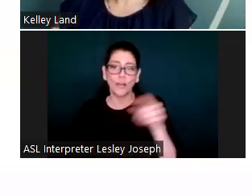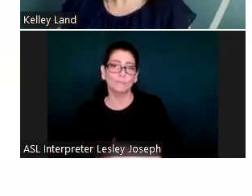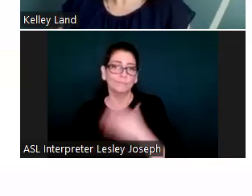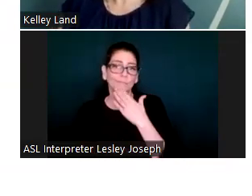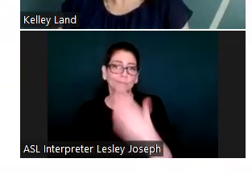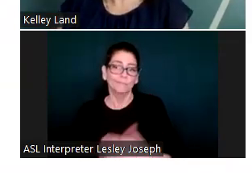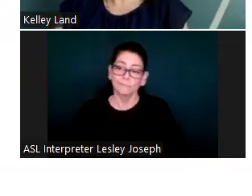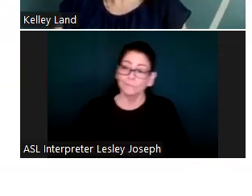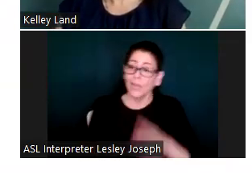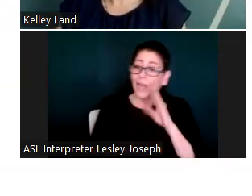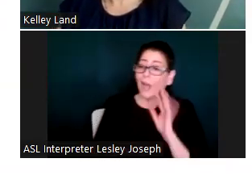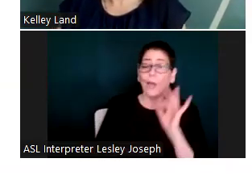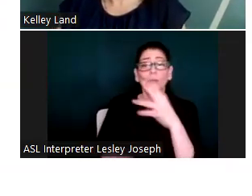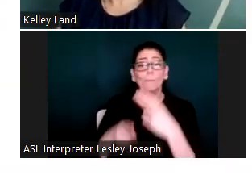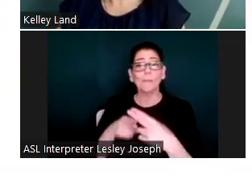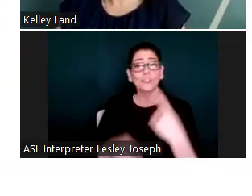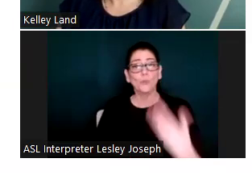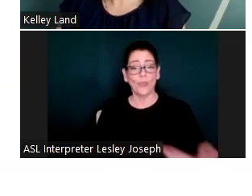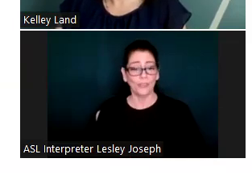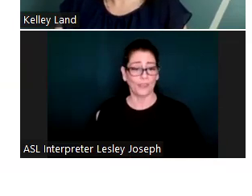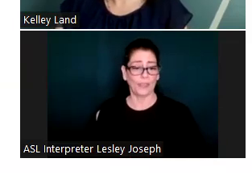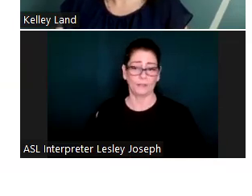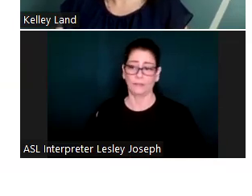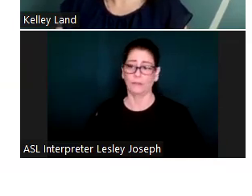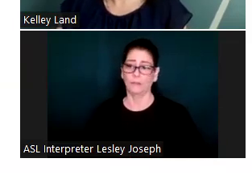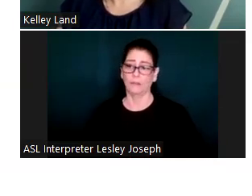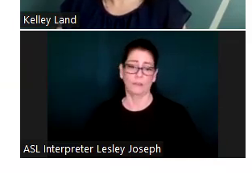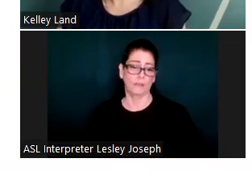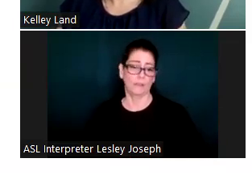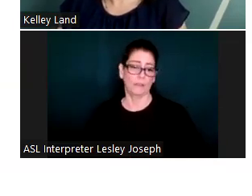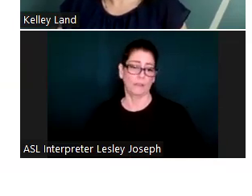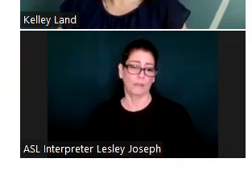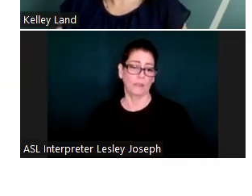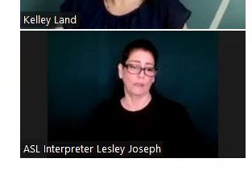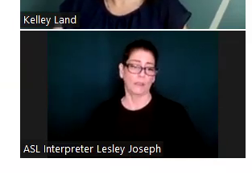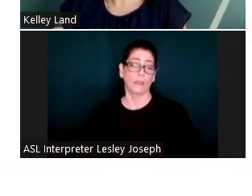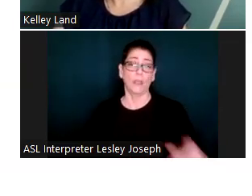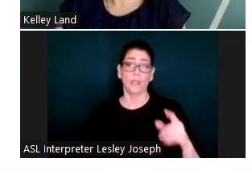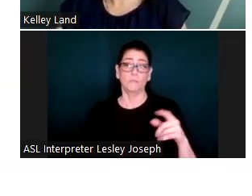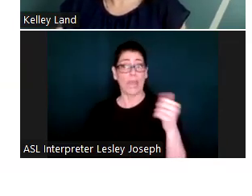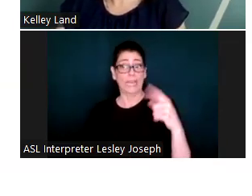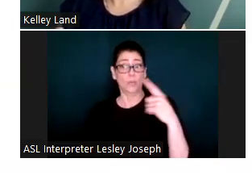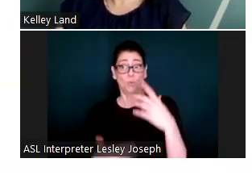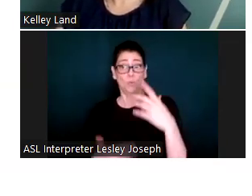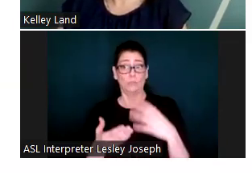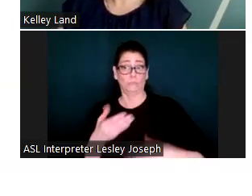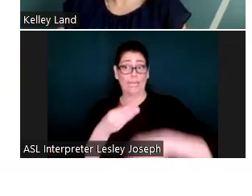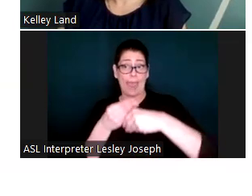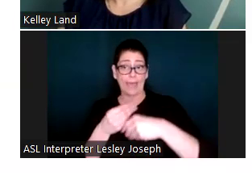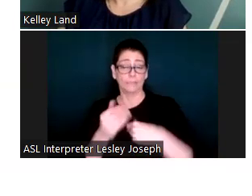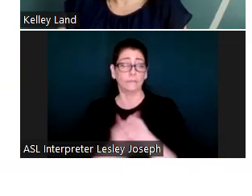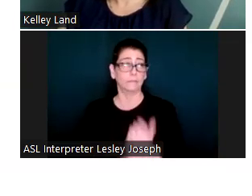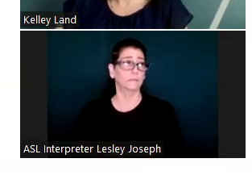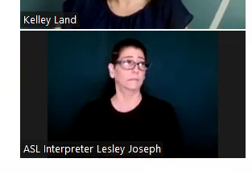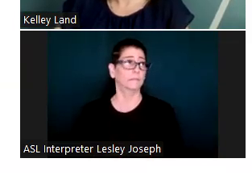thing, and I really encourage my my partners on this webinar to chime in as well. But I think that there are, I would